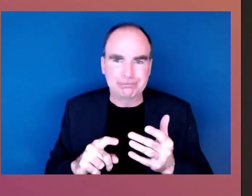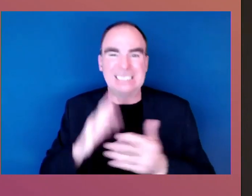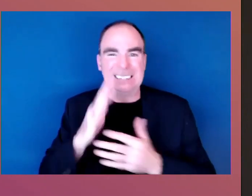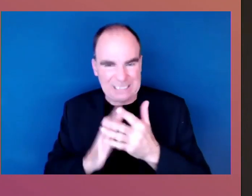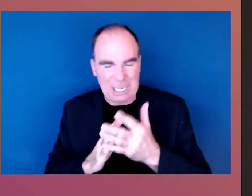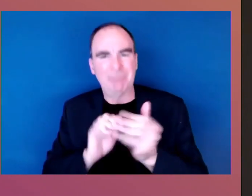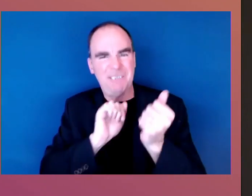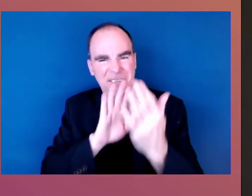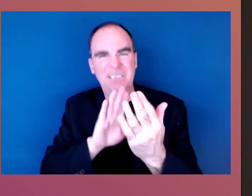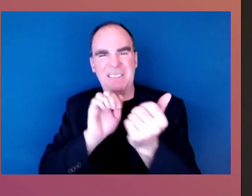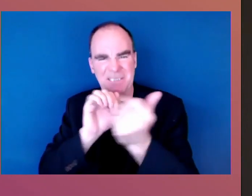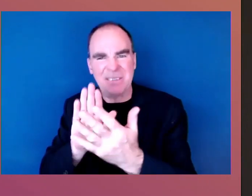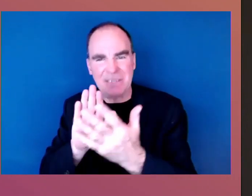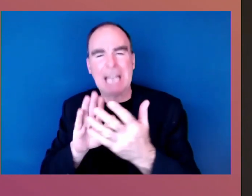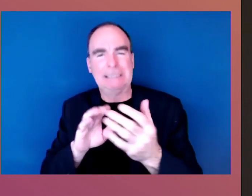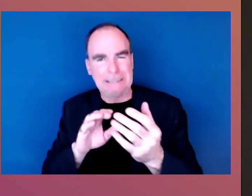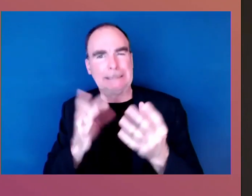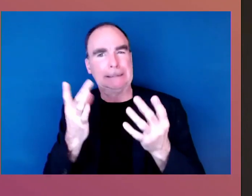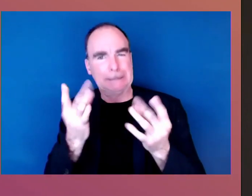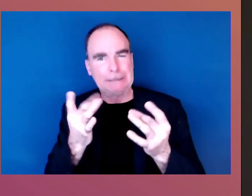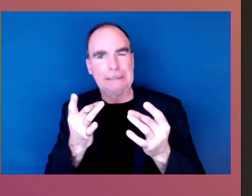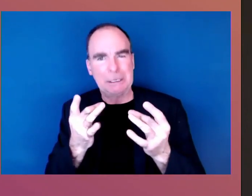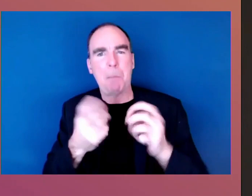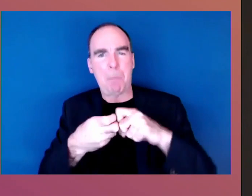first example is buttons with the